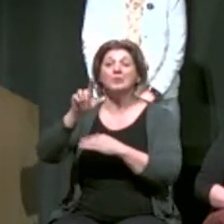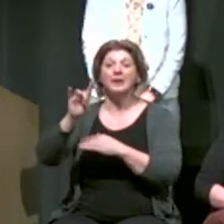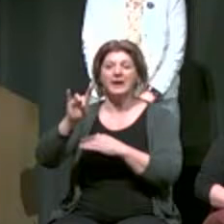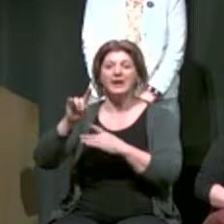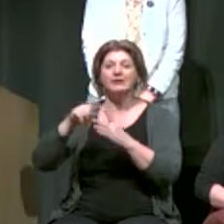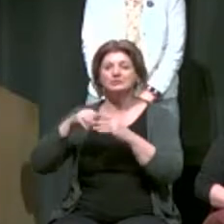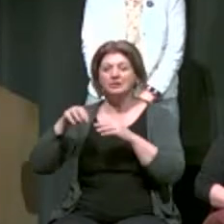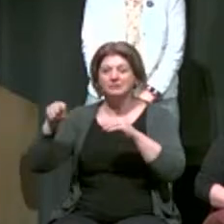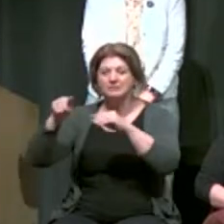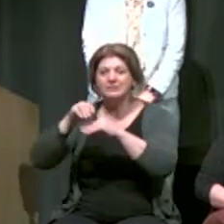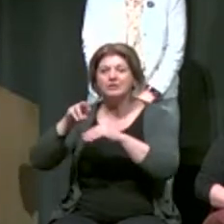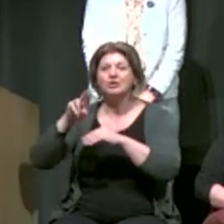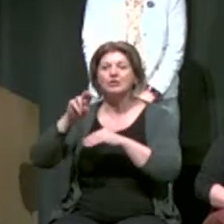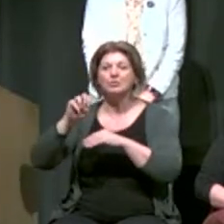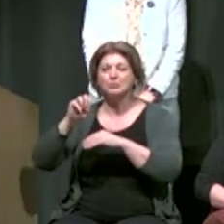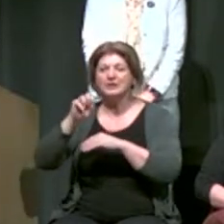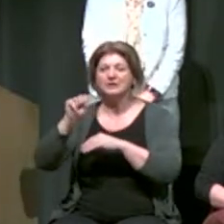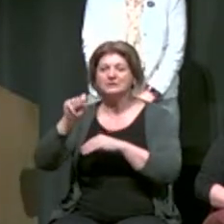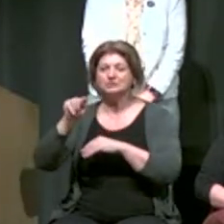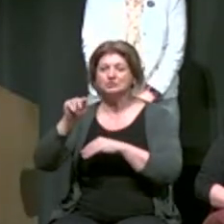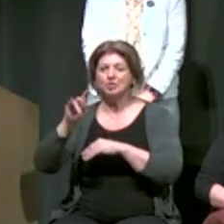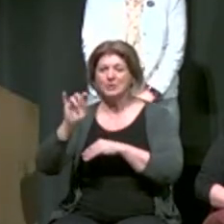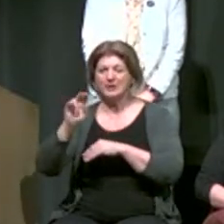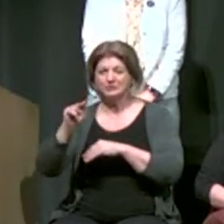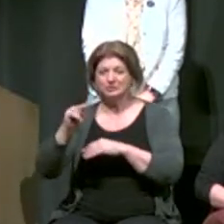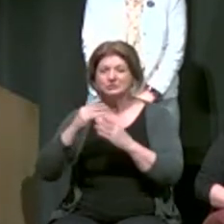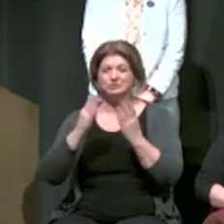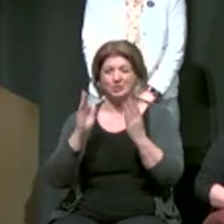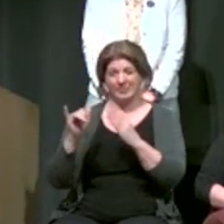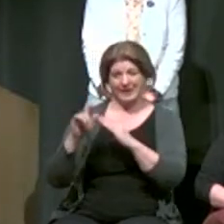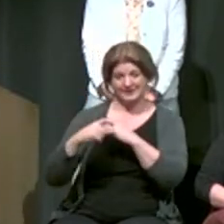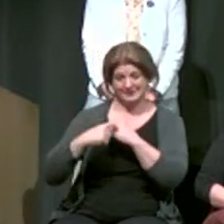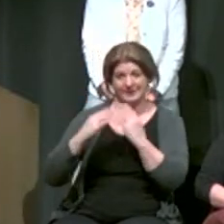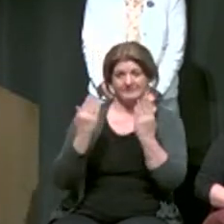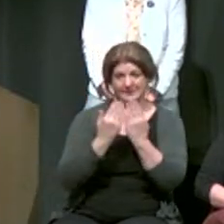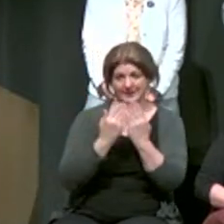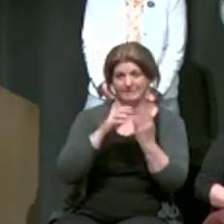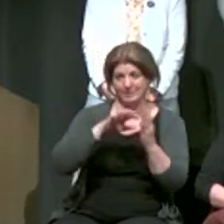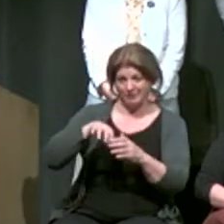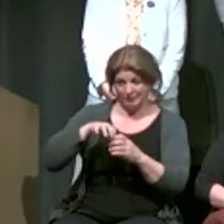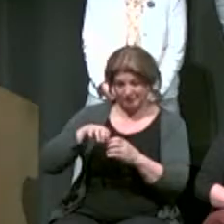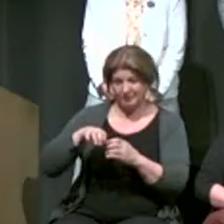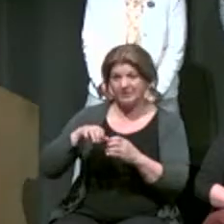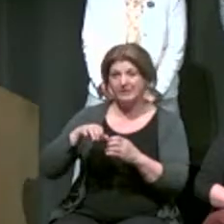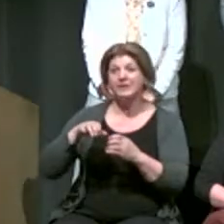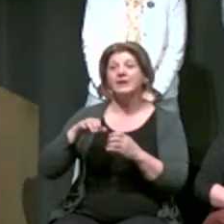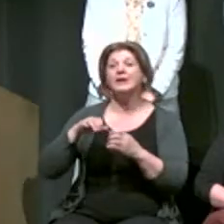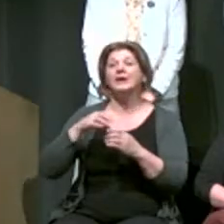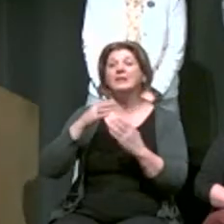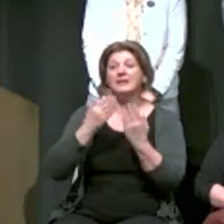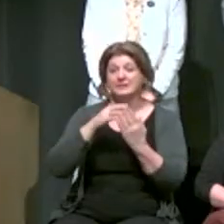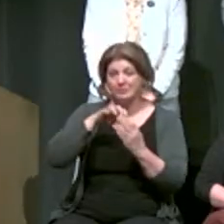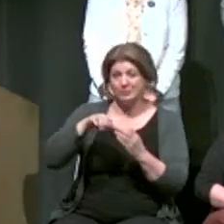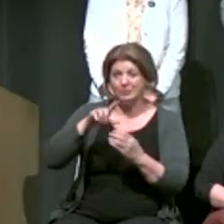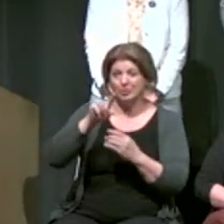we would hope to start the dam removal in 2028 and then complete that by 2030.